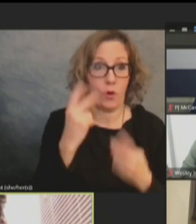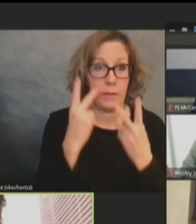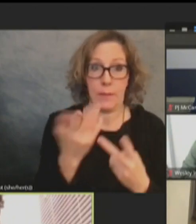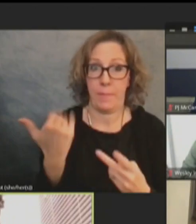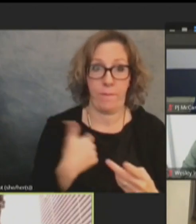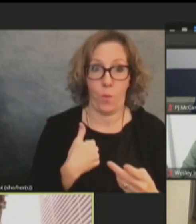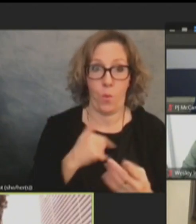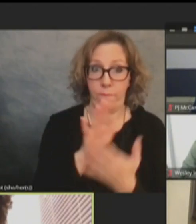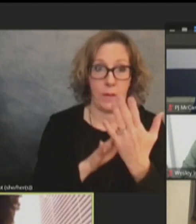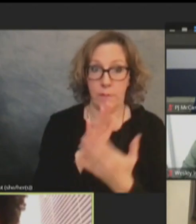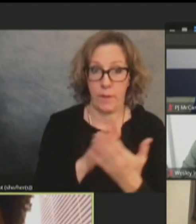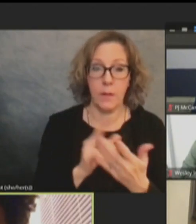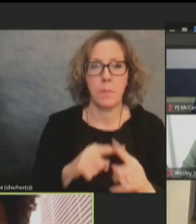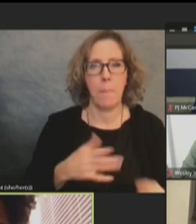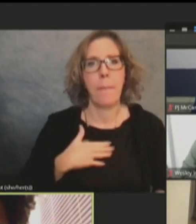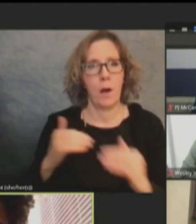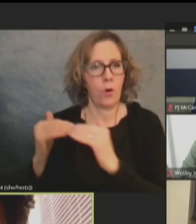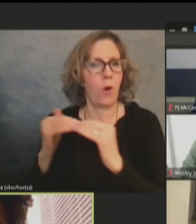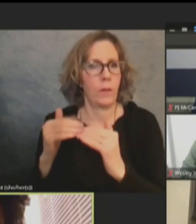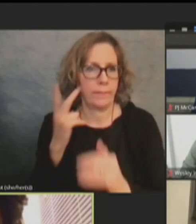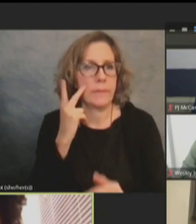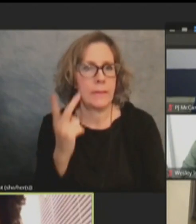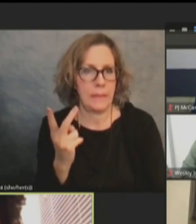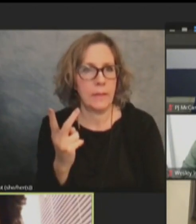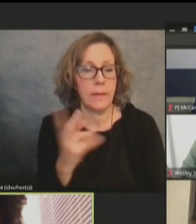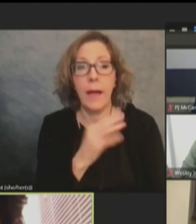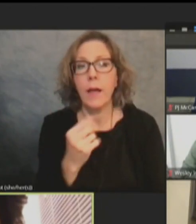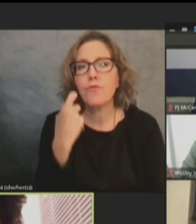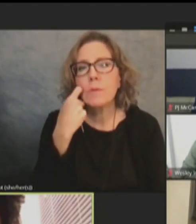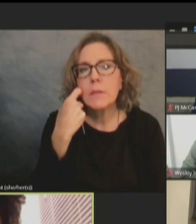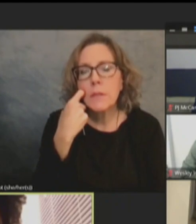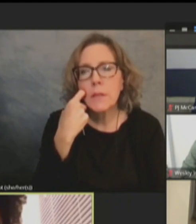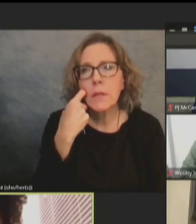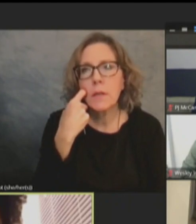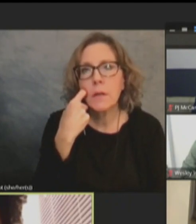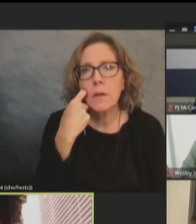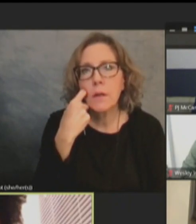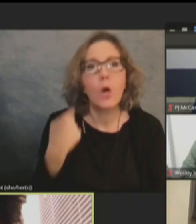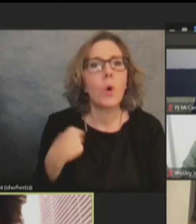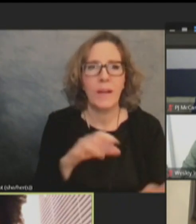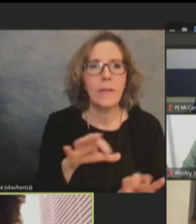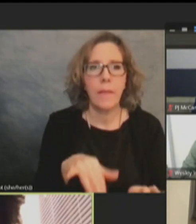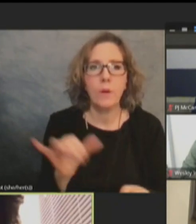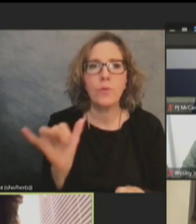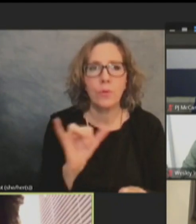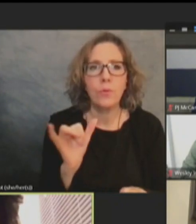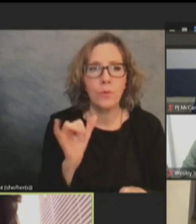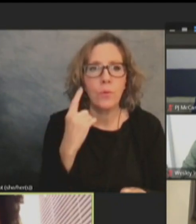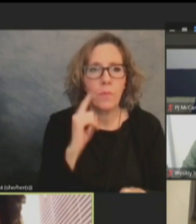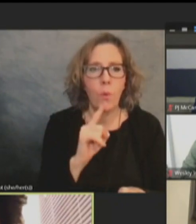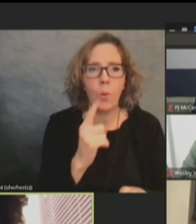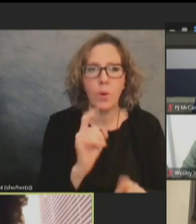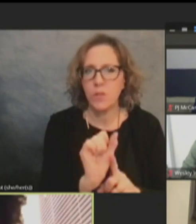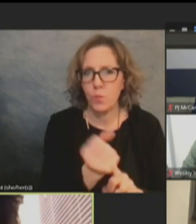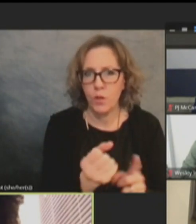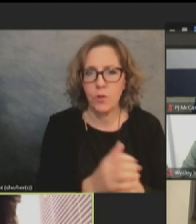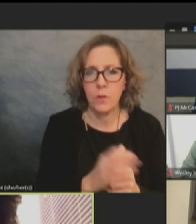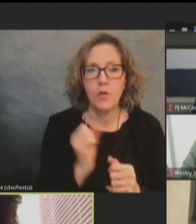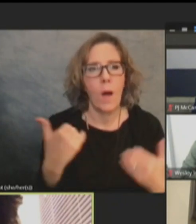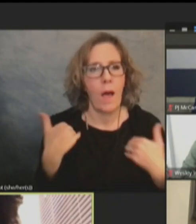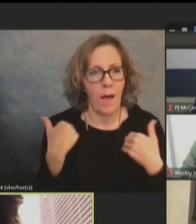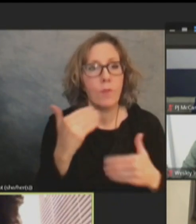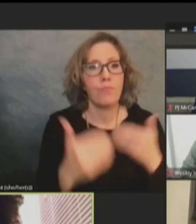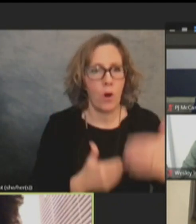colleagues have, and also I believe most recently we've done this as well, and so there is a process that